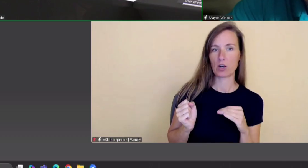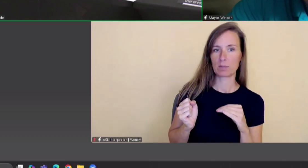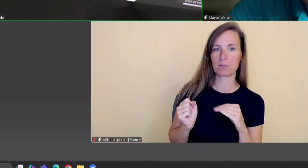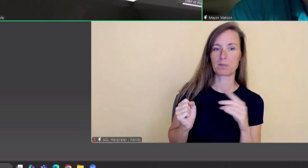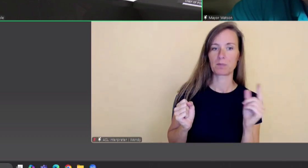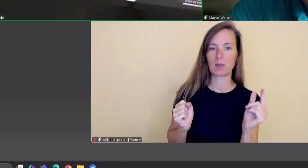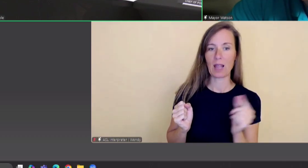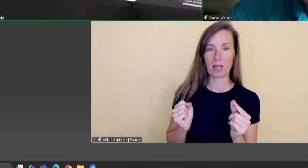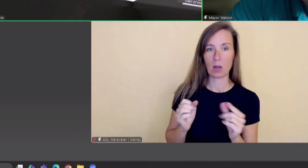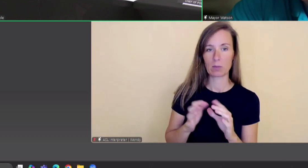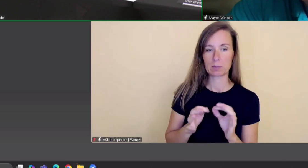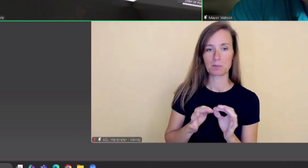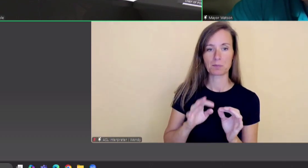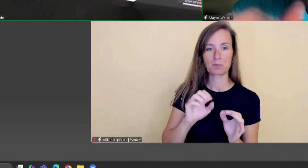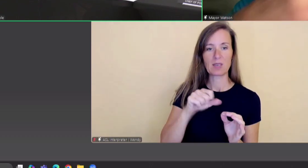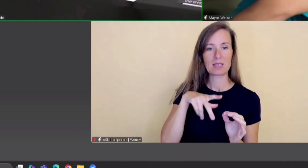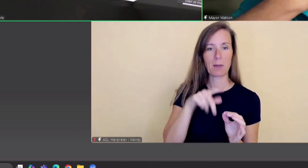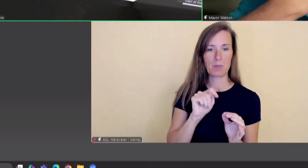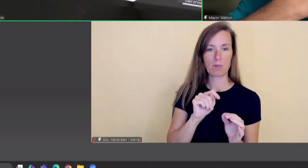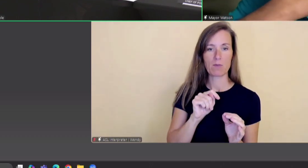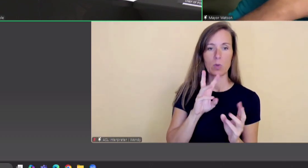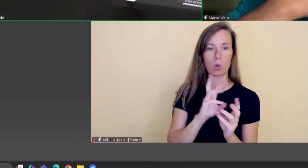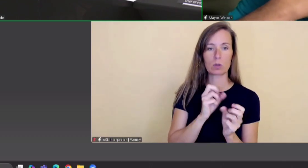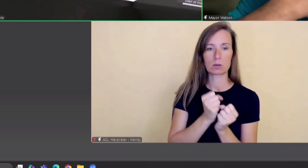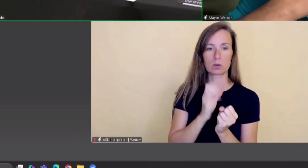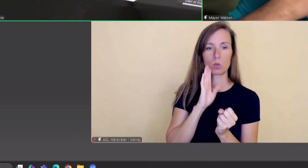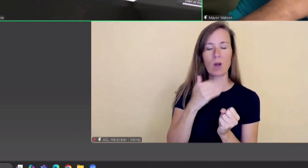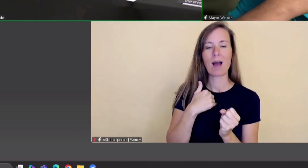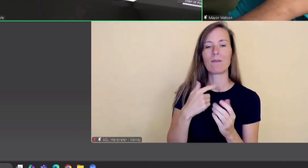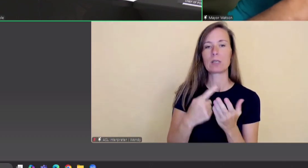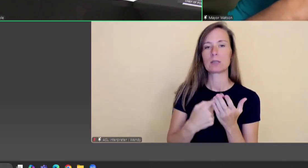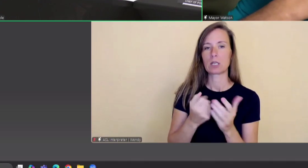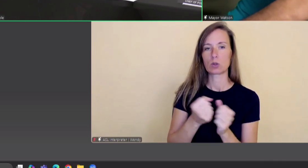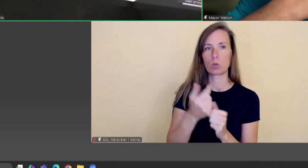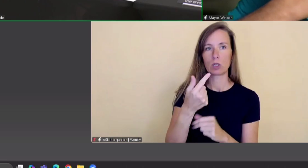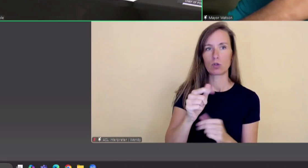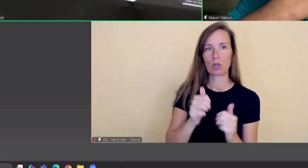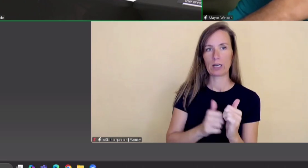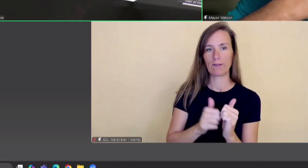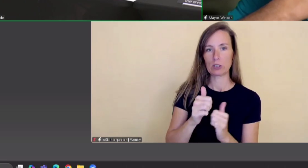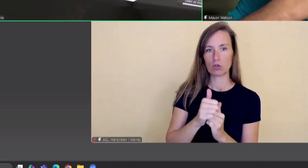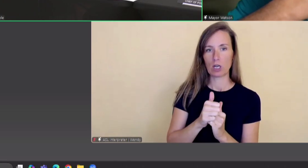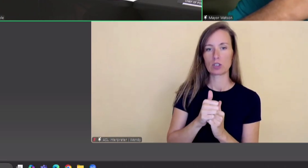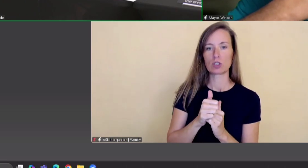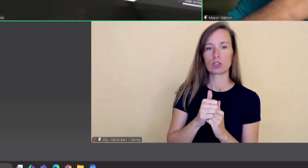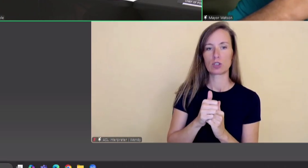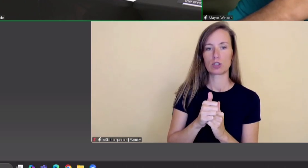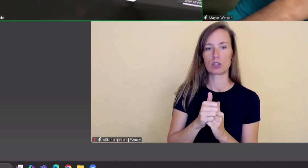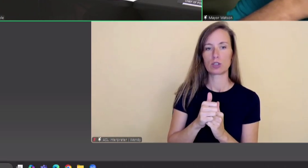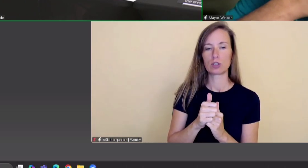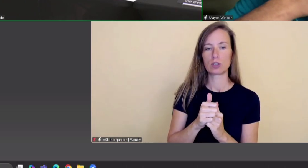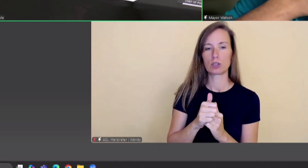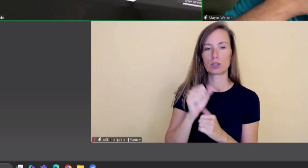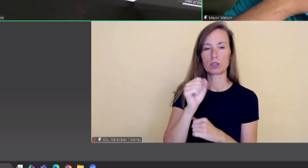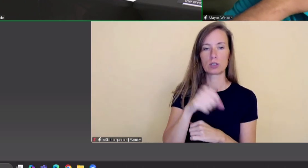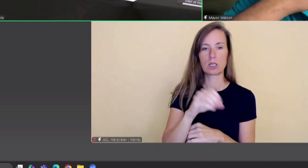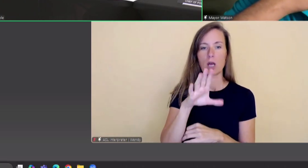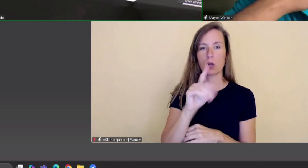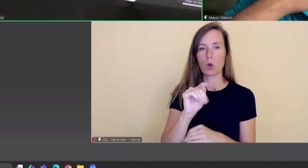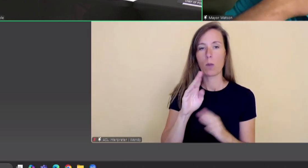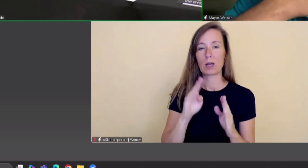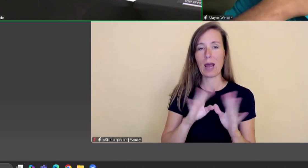work session will have the discussion with the green infrastructure. October town meeting will have a